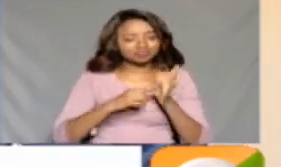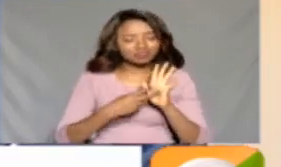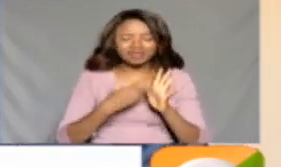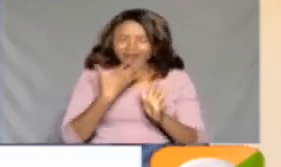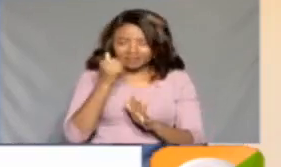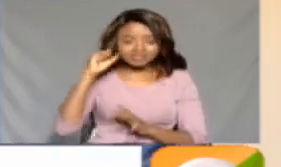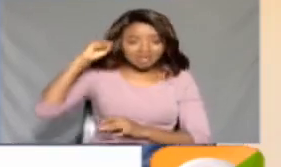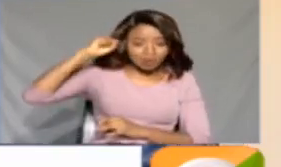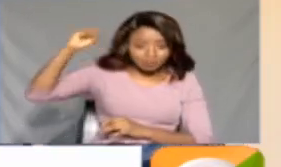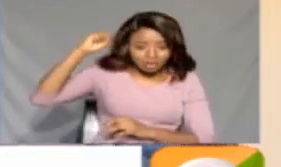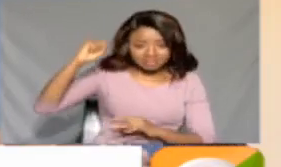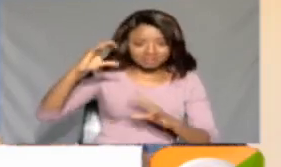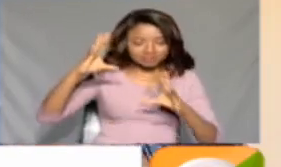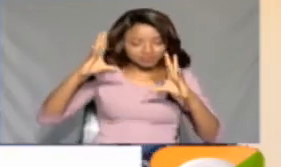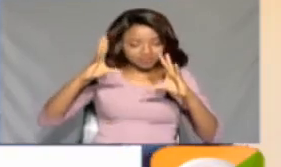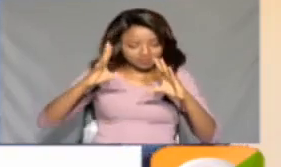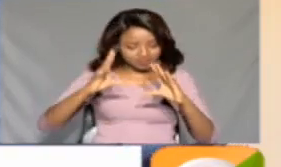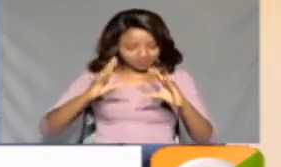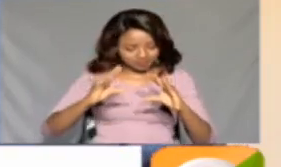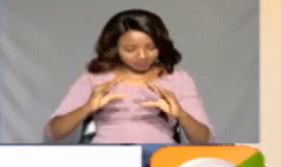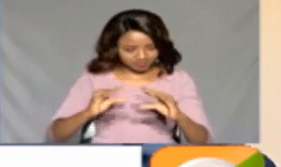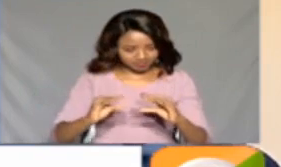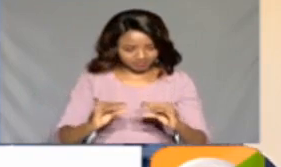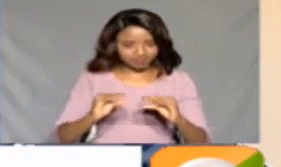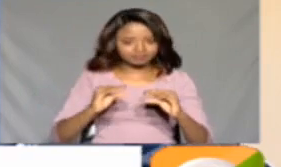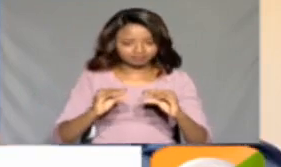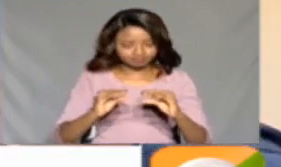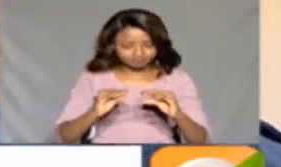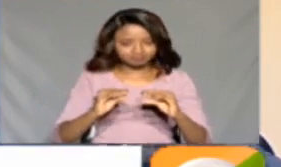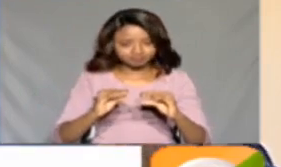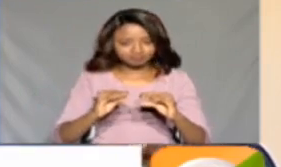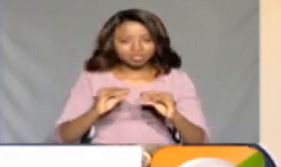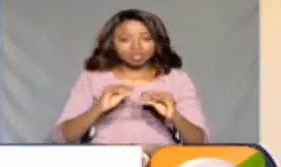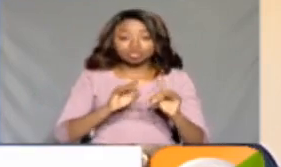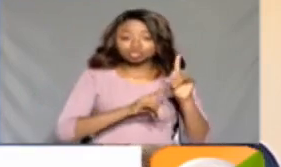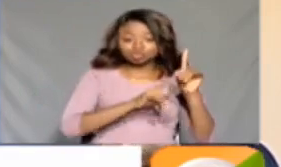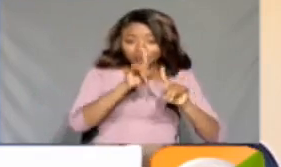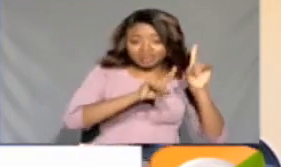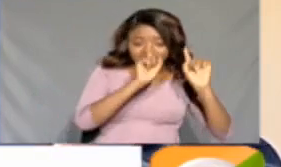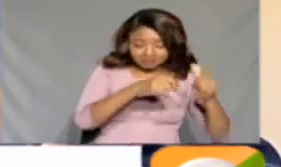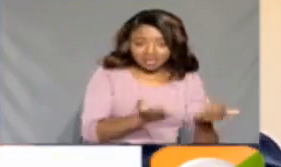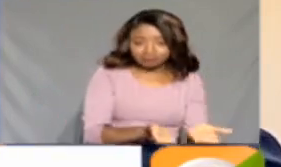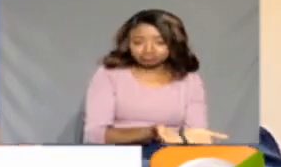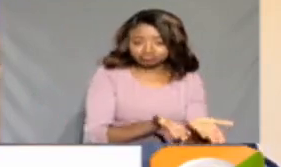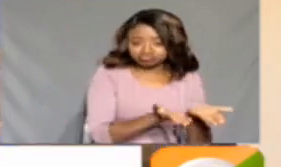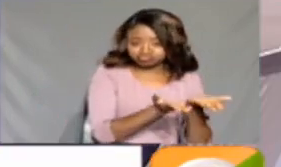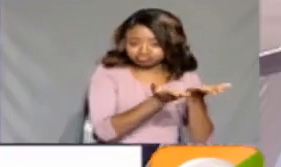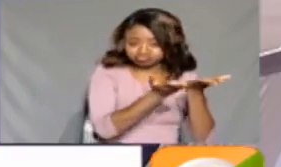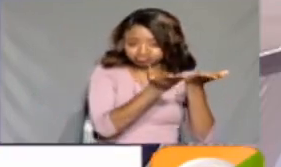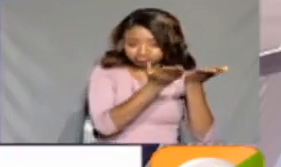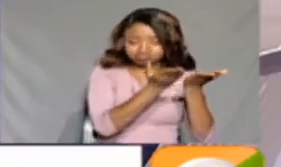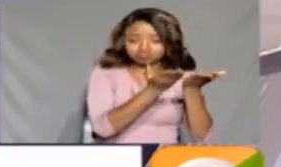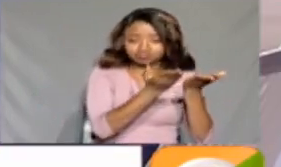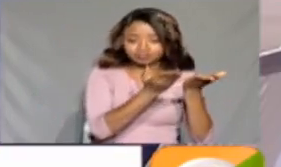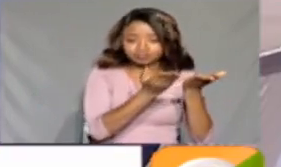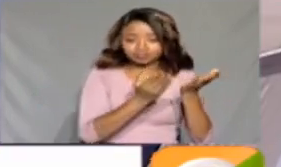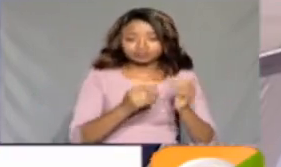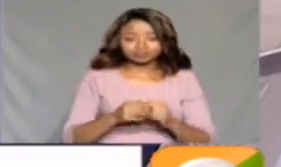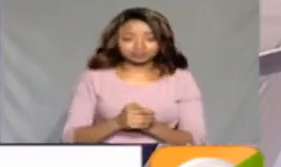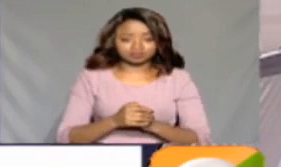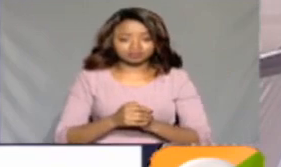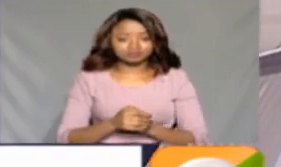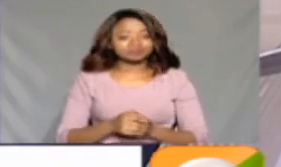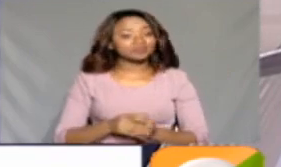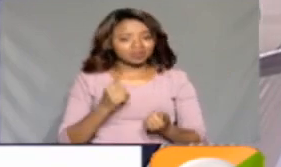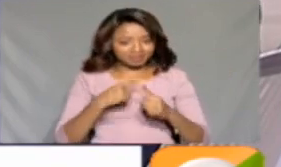down so that foreign direct investment can come, so that tourism can grow. That's fine. And, I mean, and that has happened. I don't that has happened since the